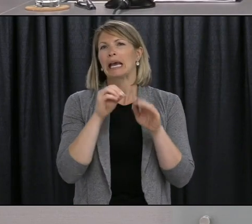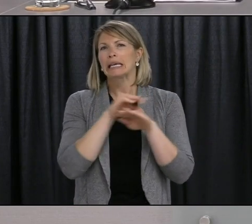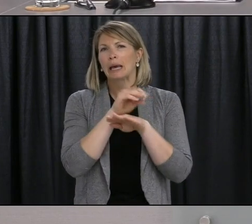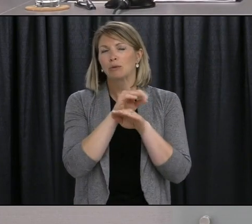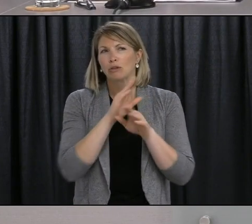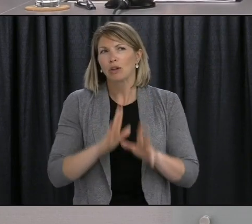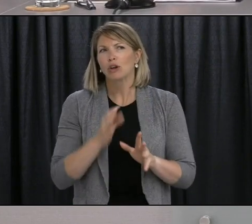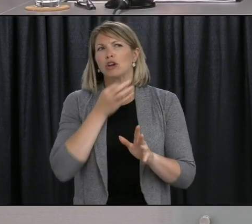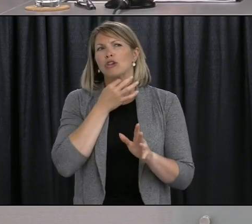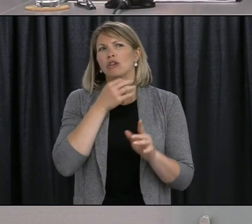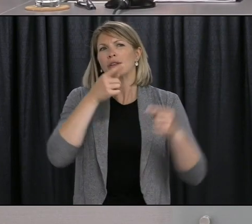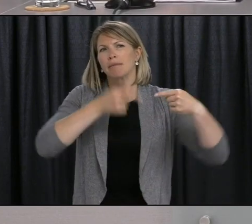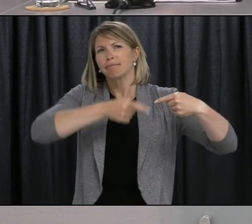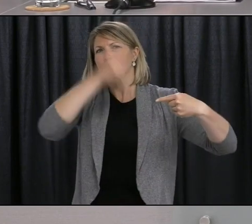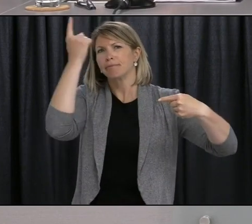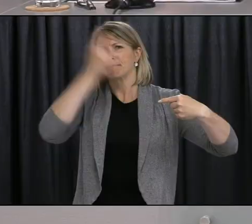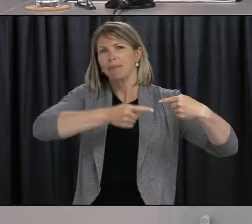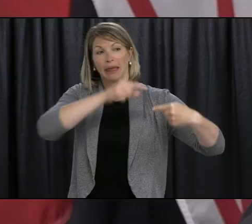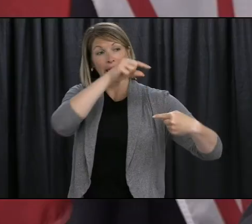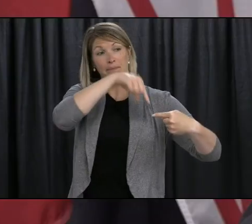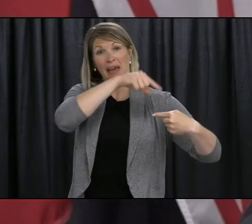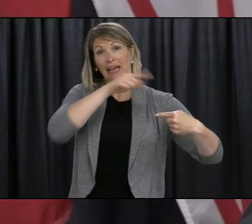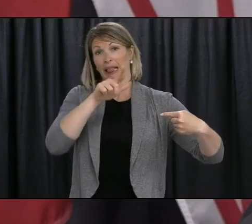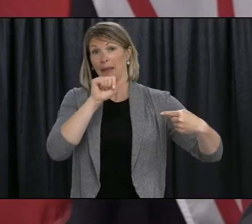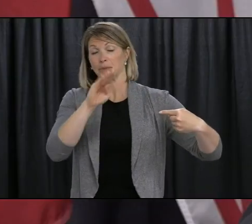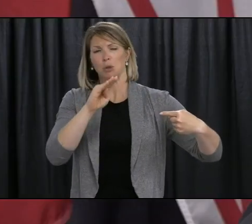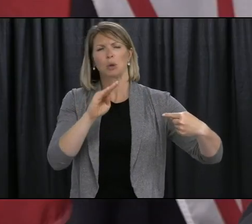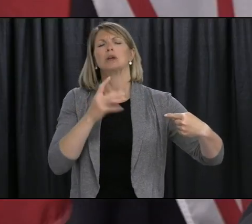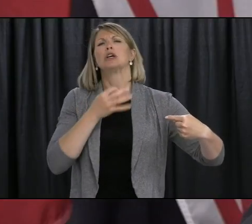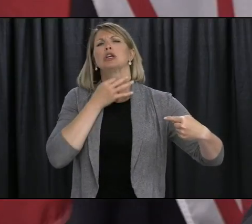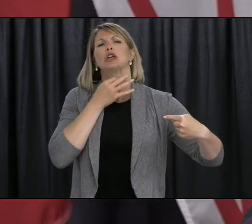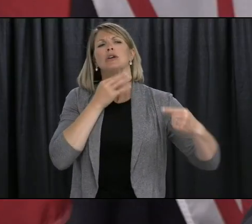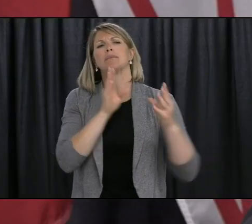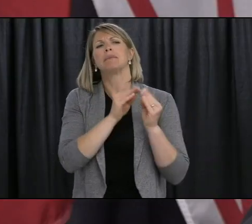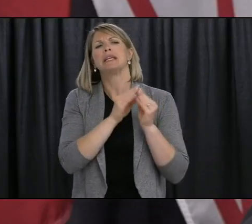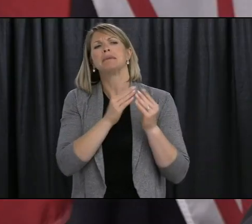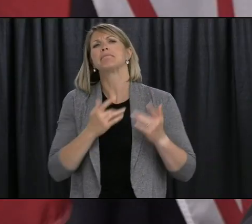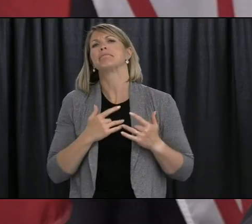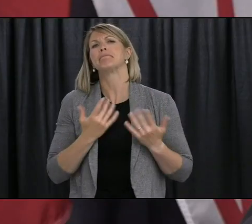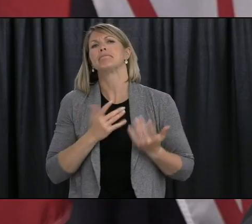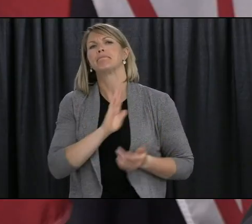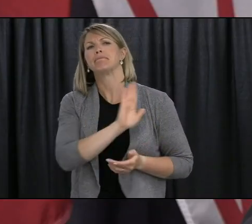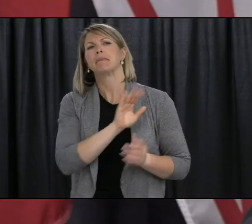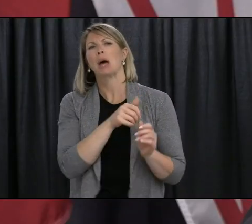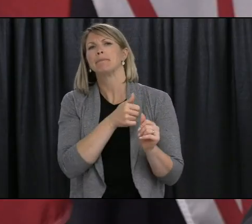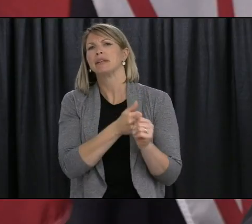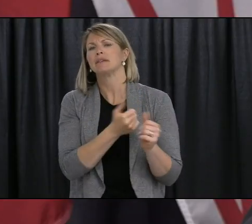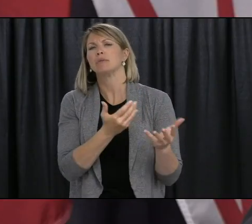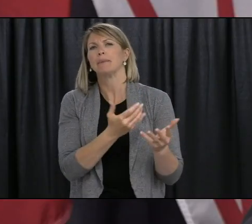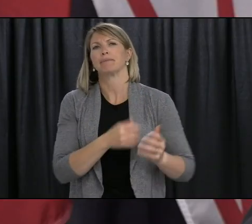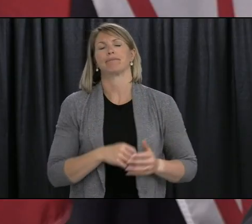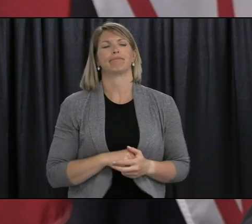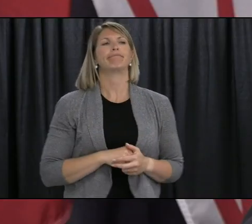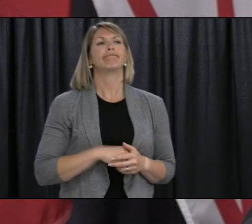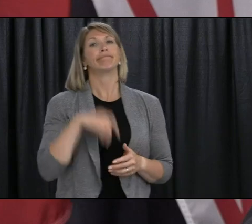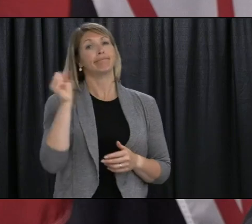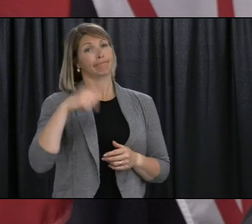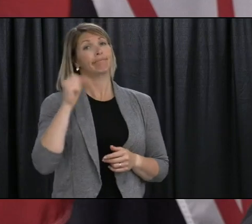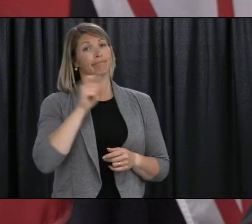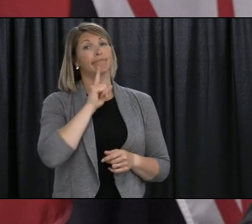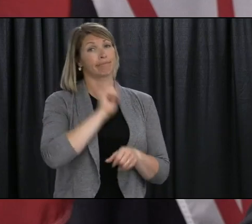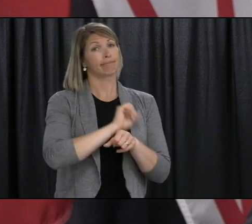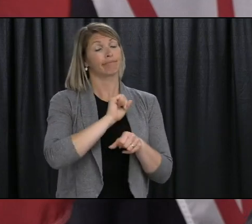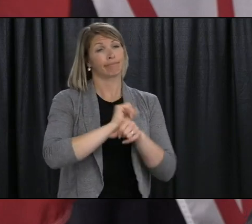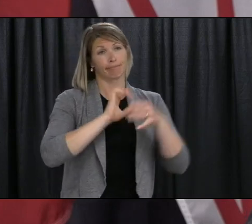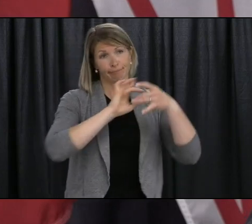how will those measures at the border change? Yeah, so when you look at those communities up there, there's been a close relationship with the community